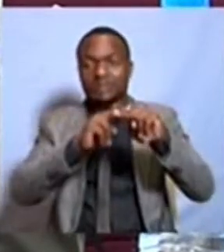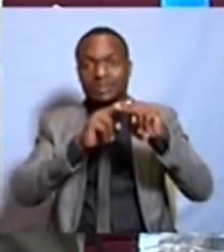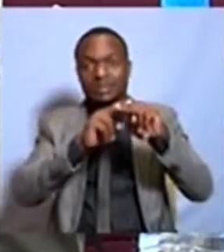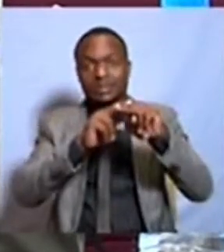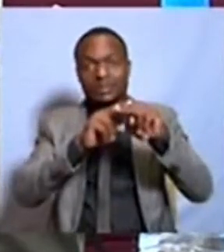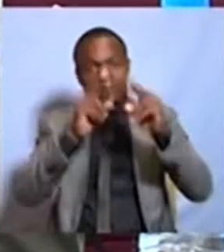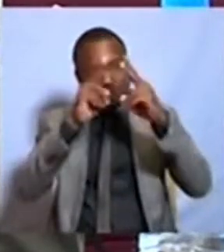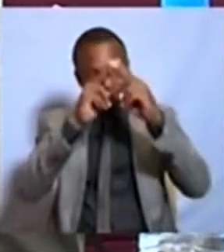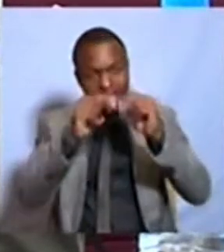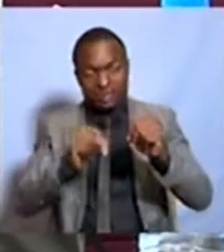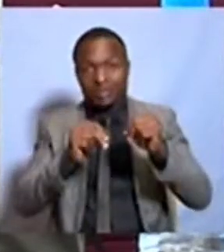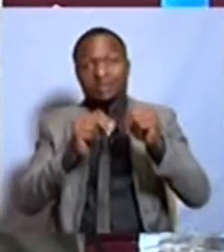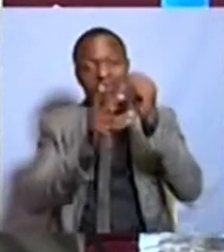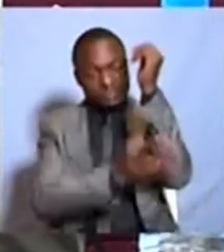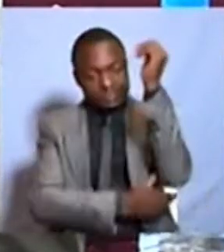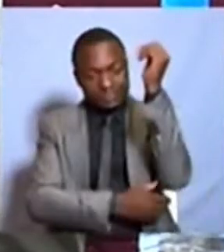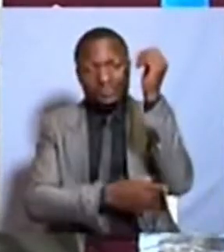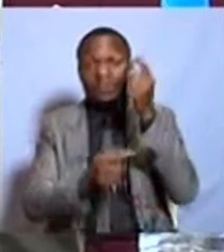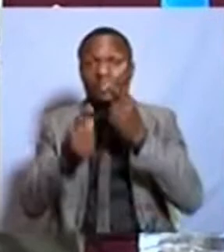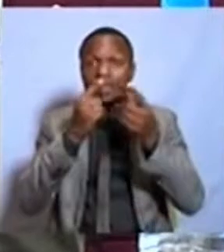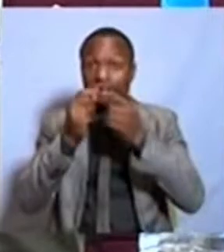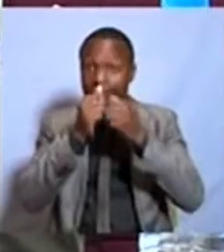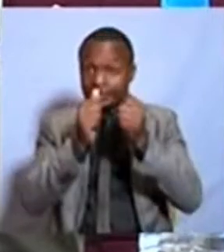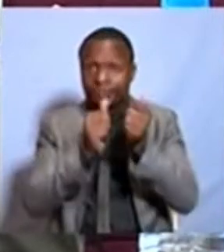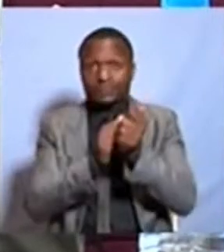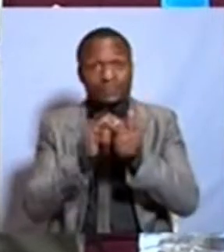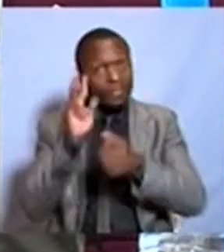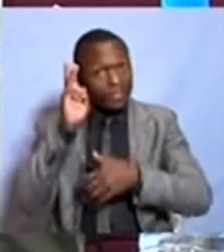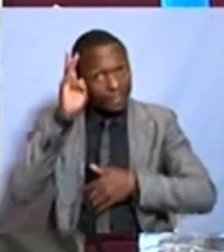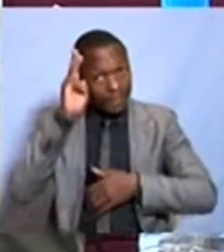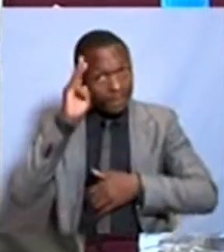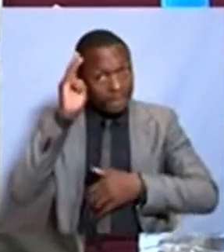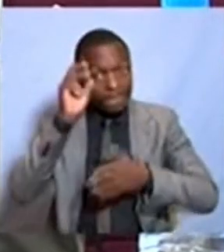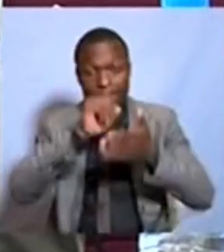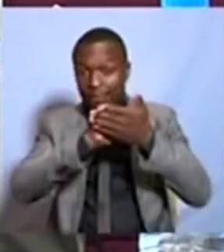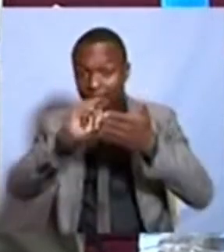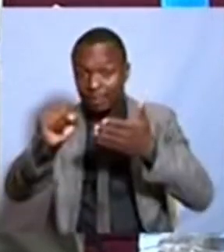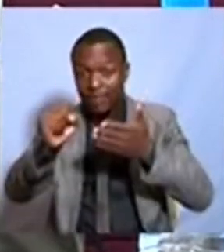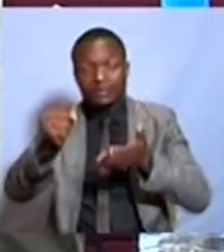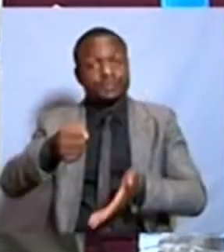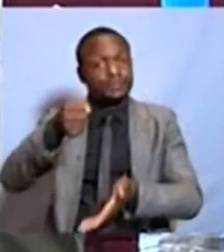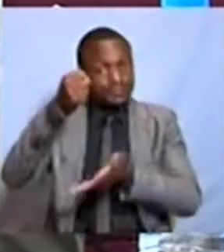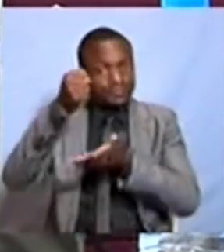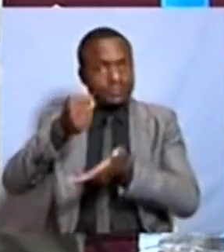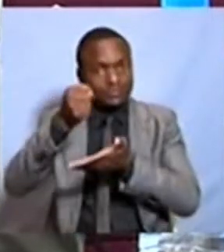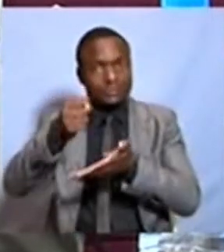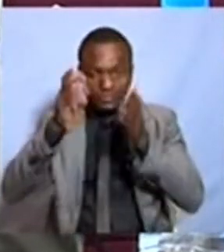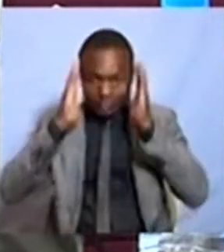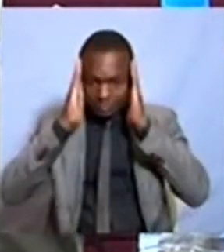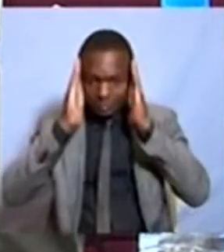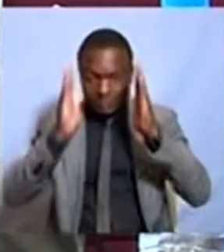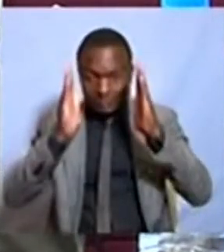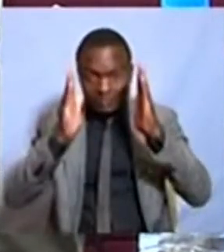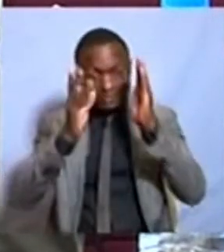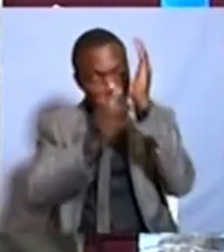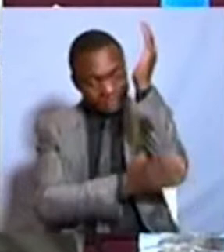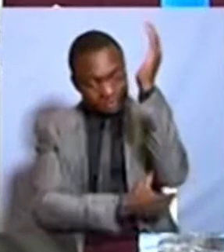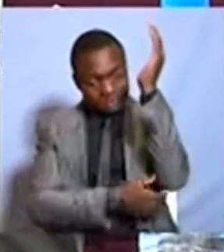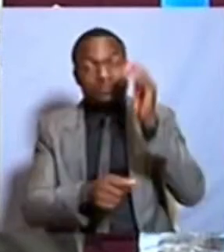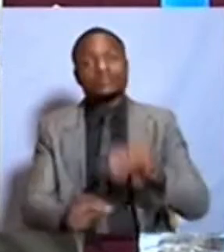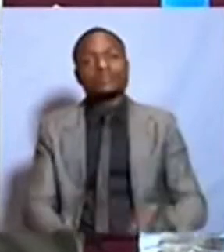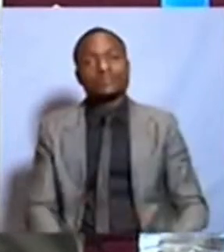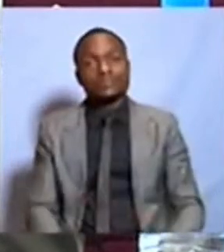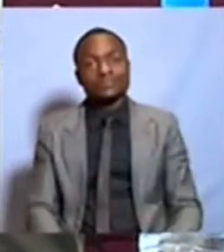have talked about the ministerial statement on the budget to impact on poverty. Since you